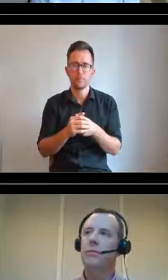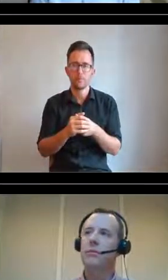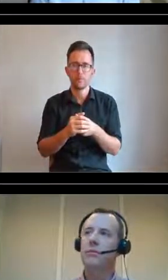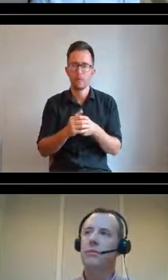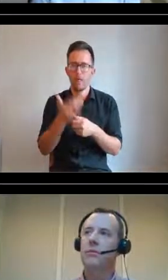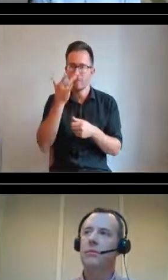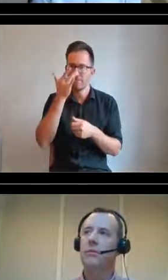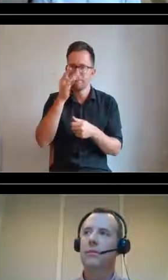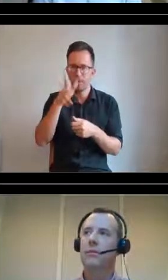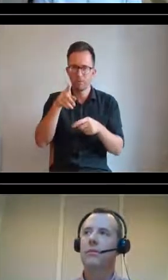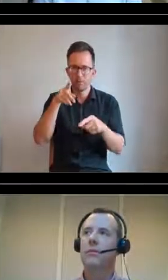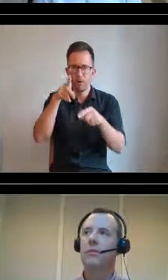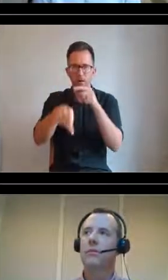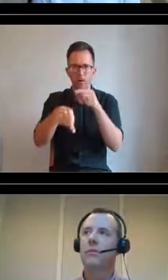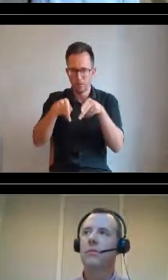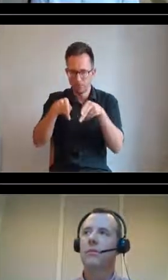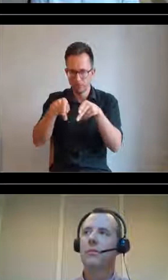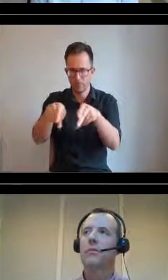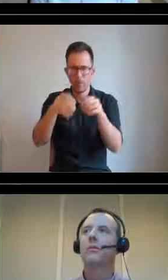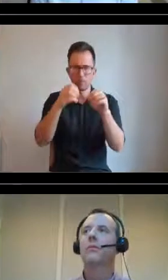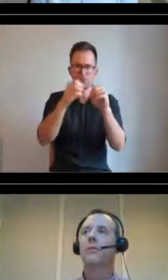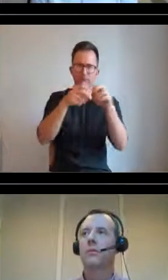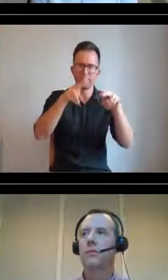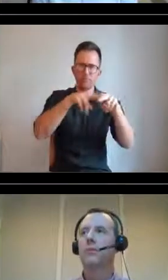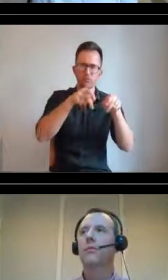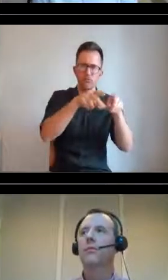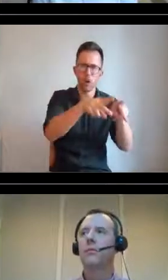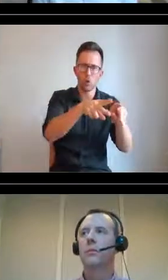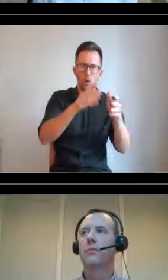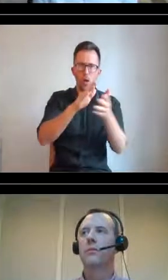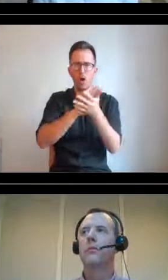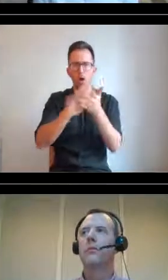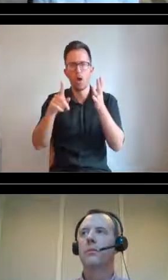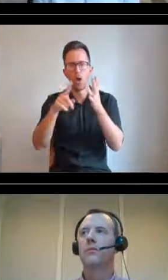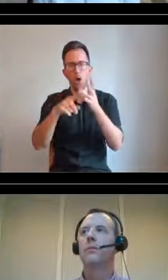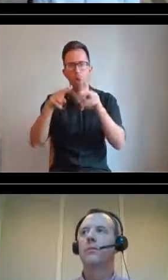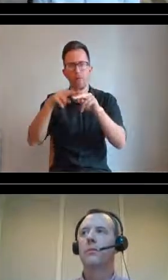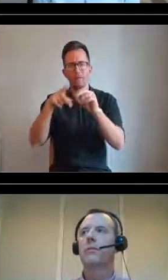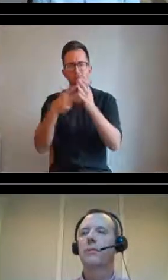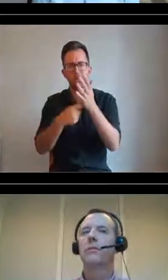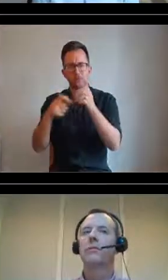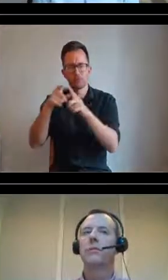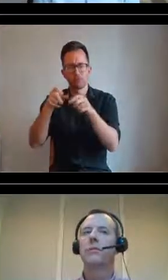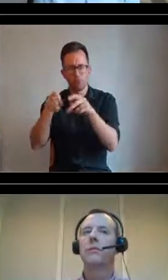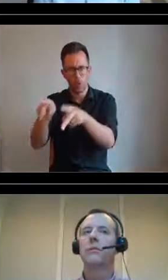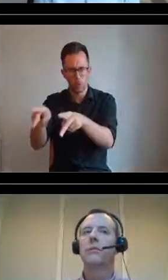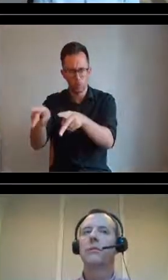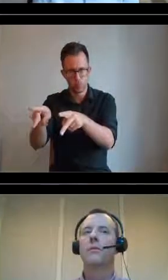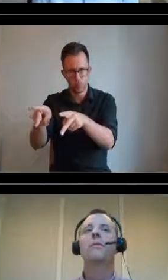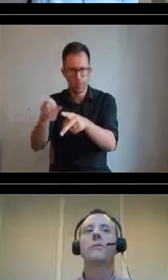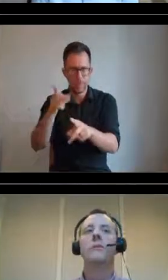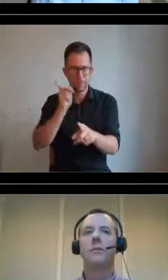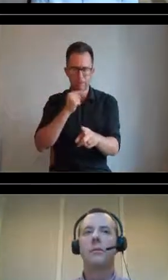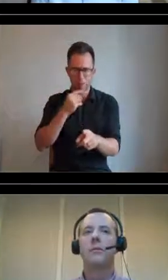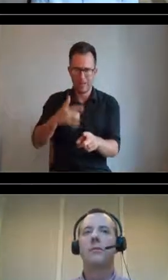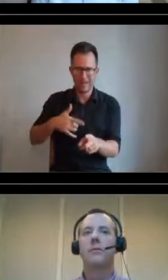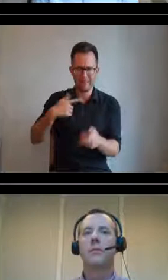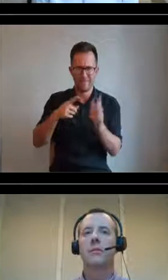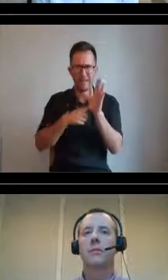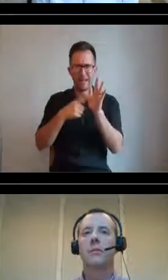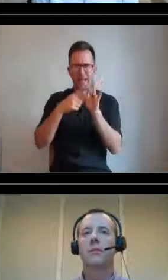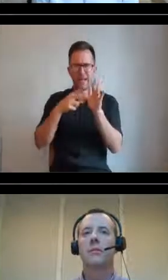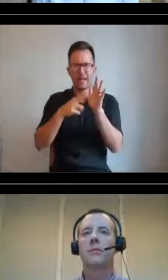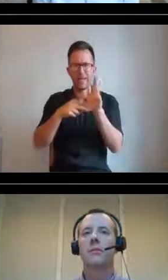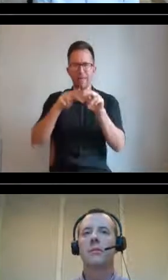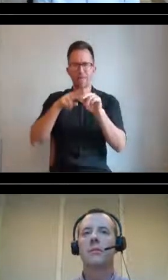cutting between Brentwood Road and Howford Road has raised alarms in the Linford community, who are already very concerned about the